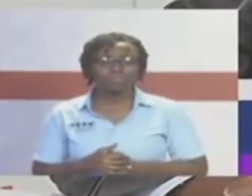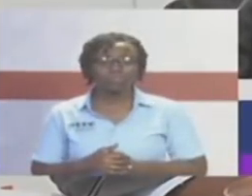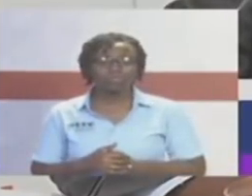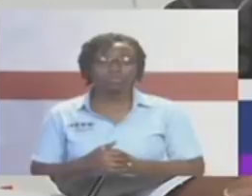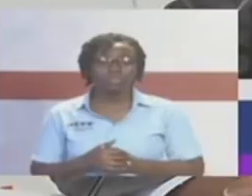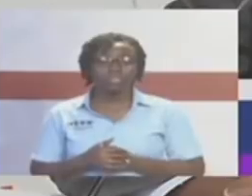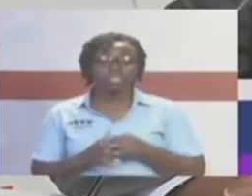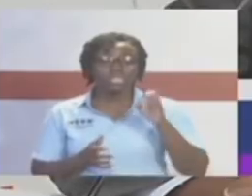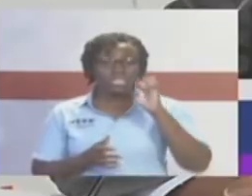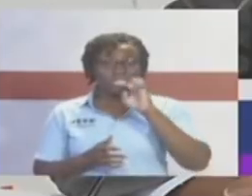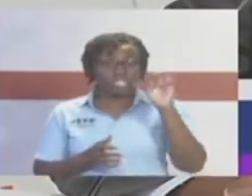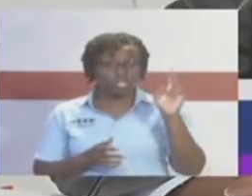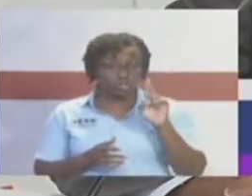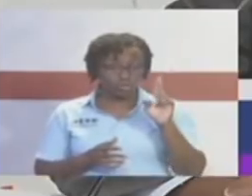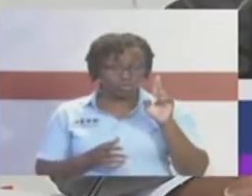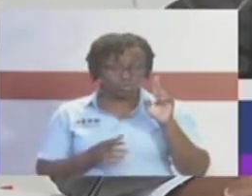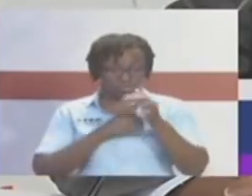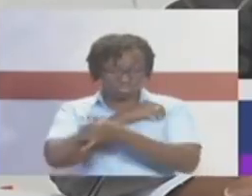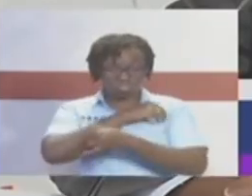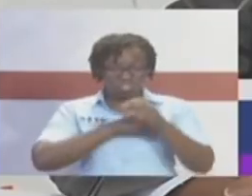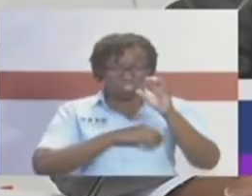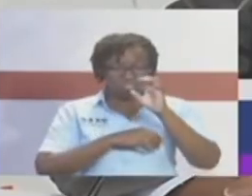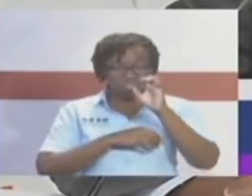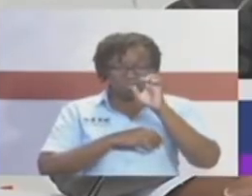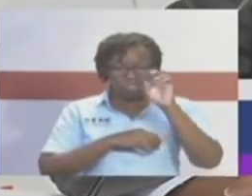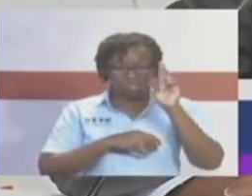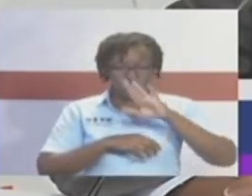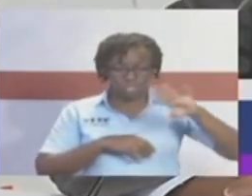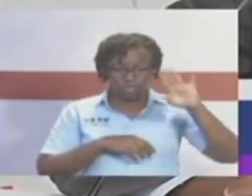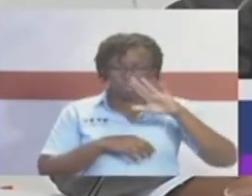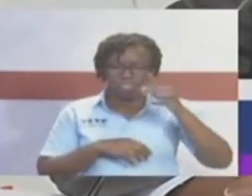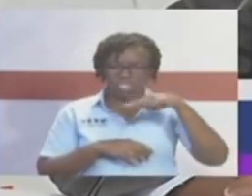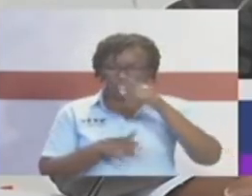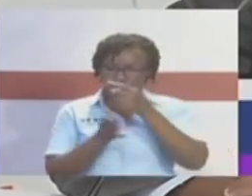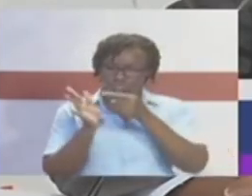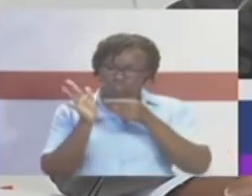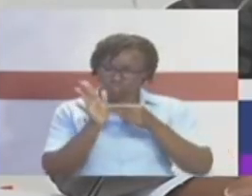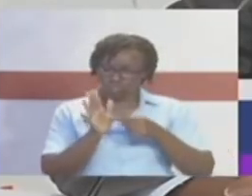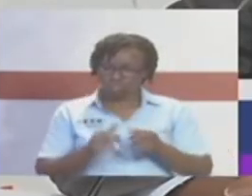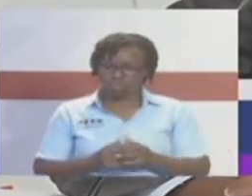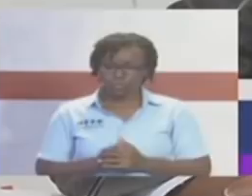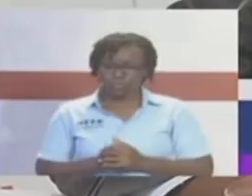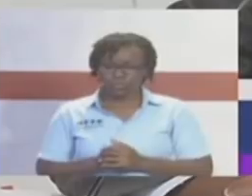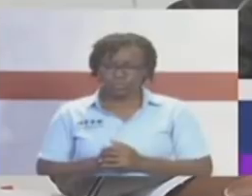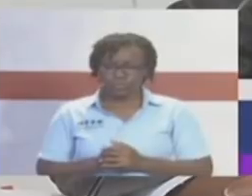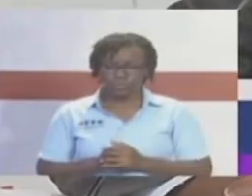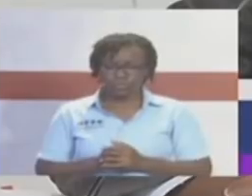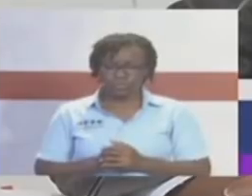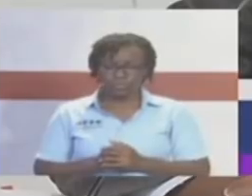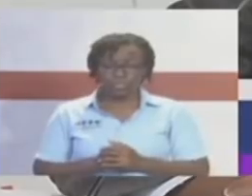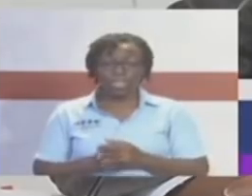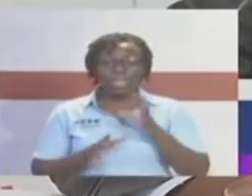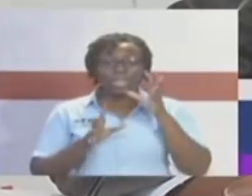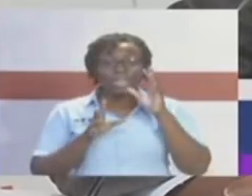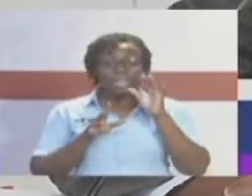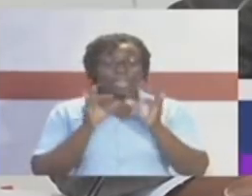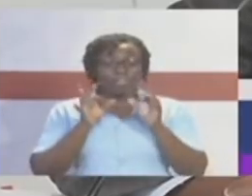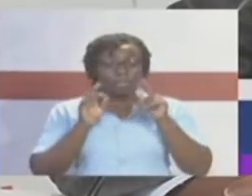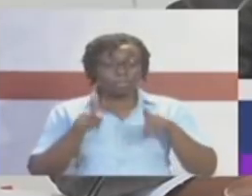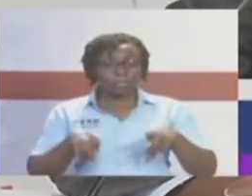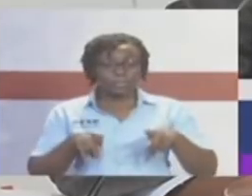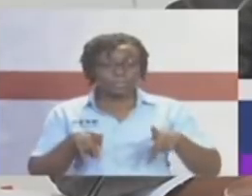that the death rate within contracting COVID within 28 days for a dialysis or a transplant